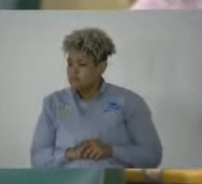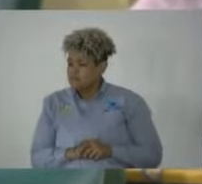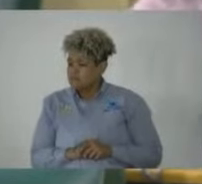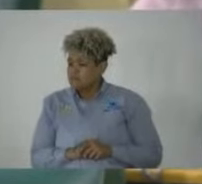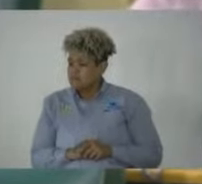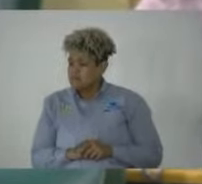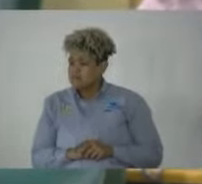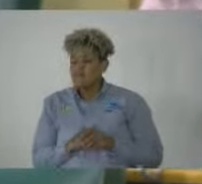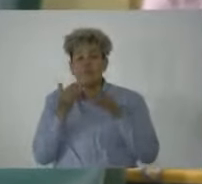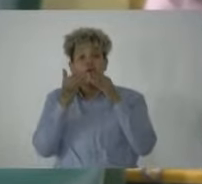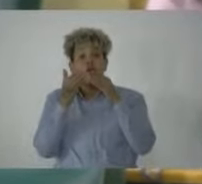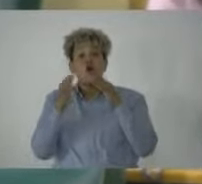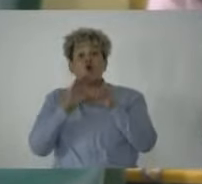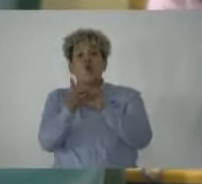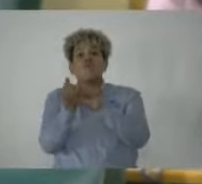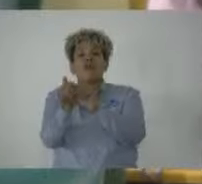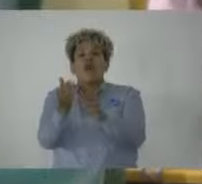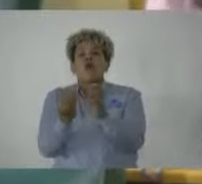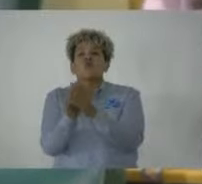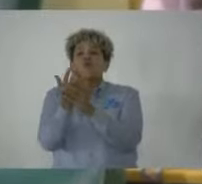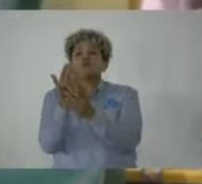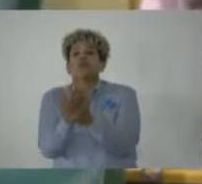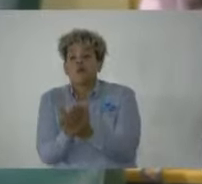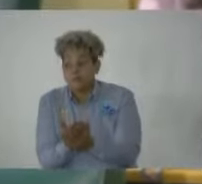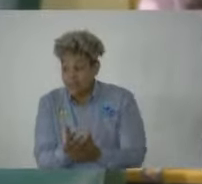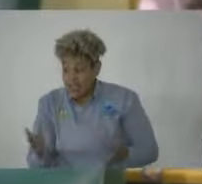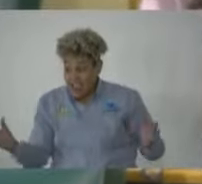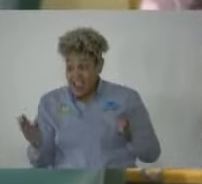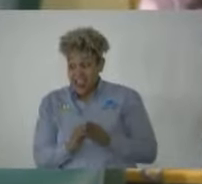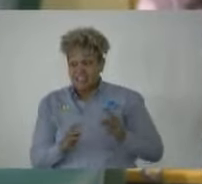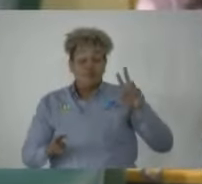Broken by COVID, yeah, but you add up the two periods,